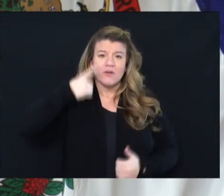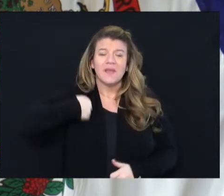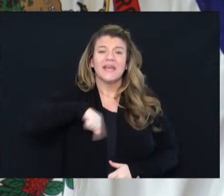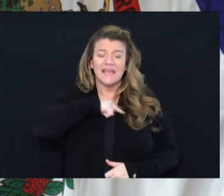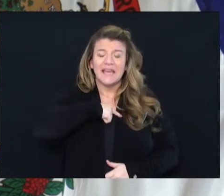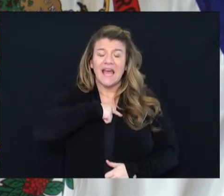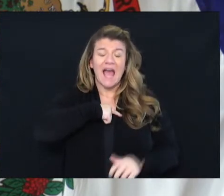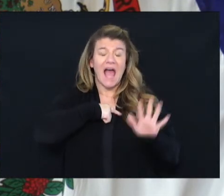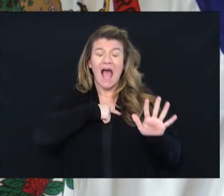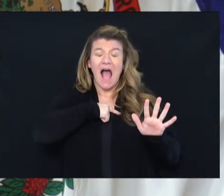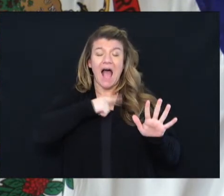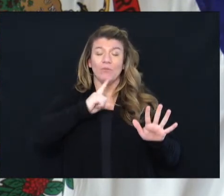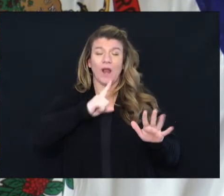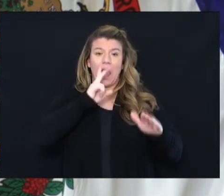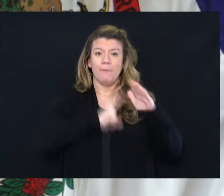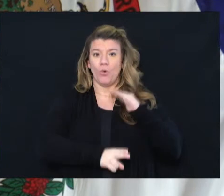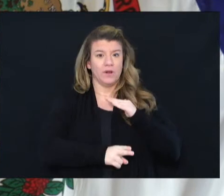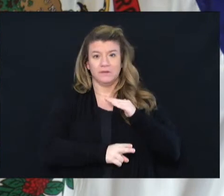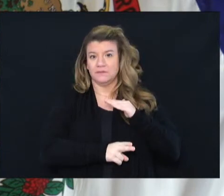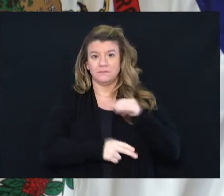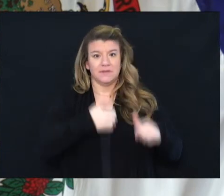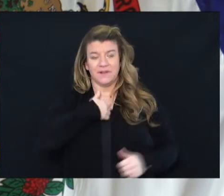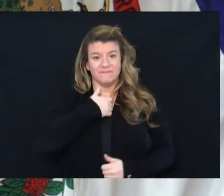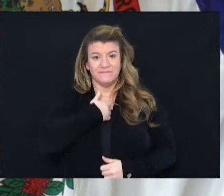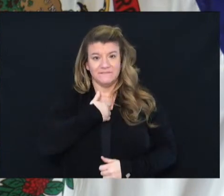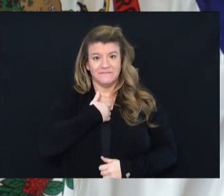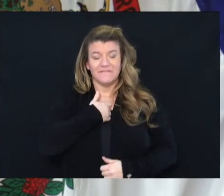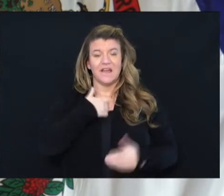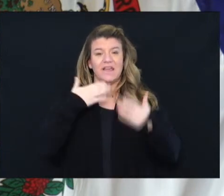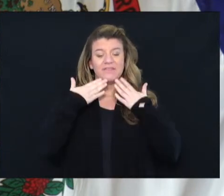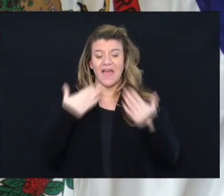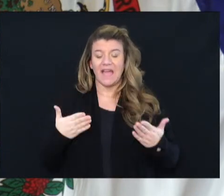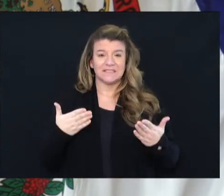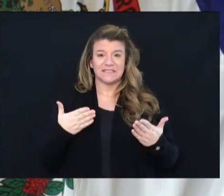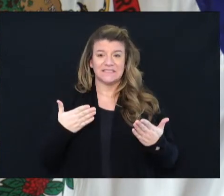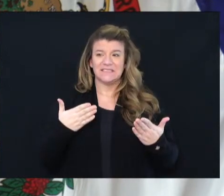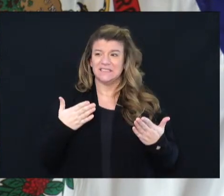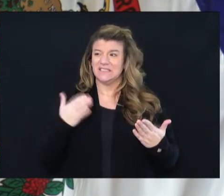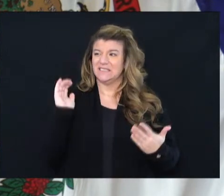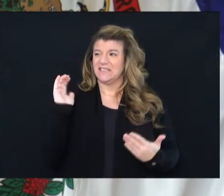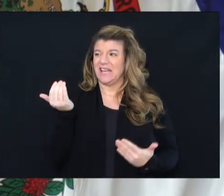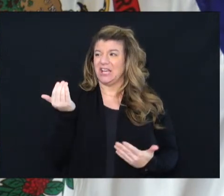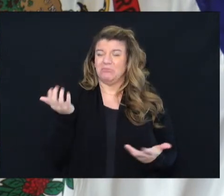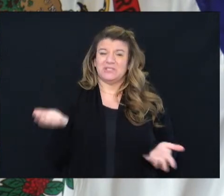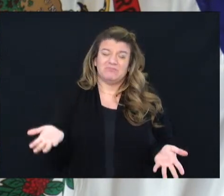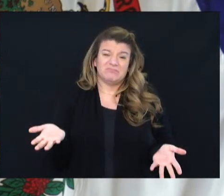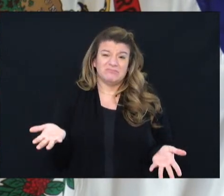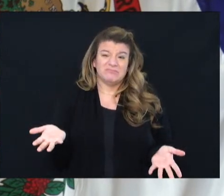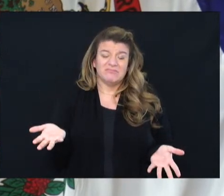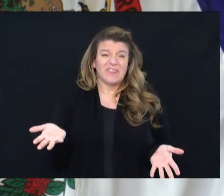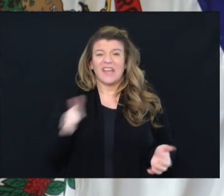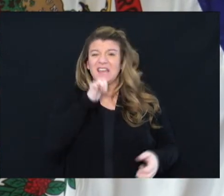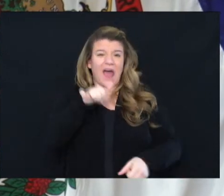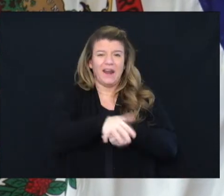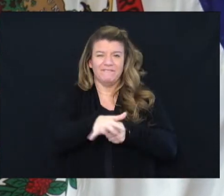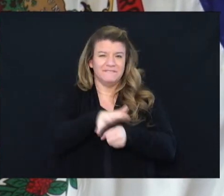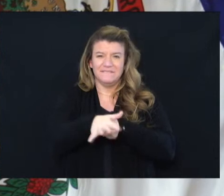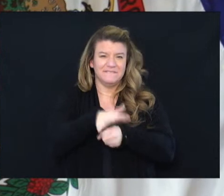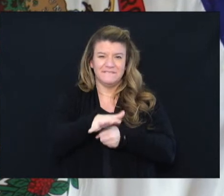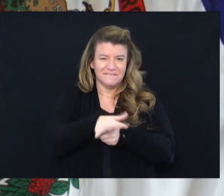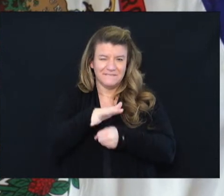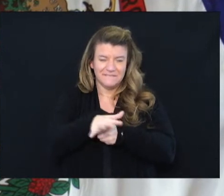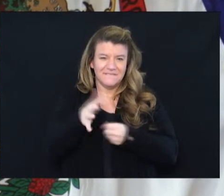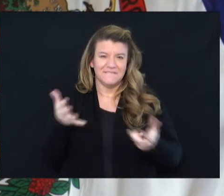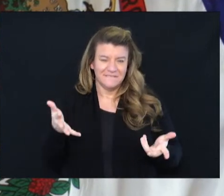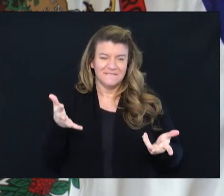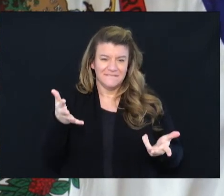I'm beyond humbled, and thanks seems almost so inadequate,